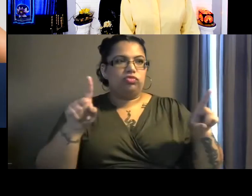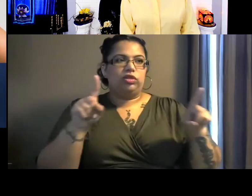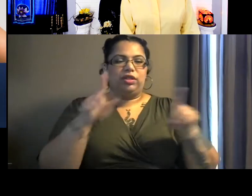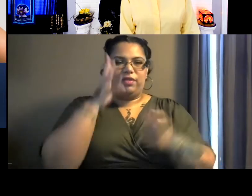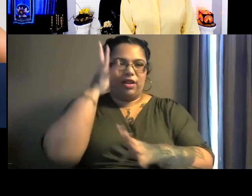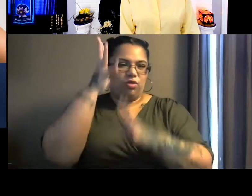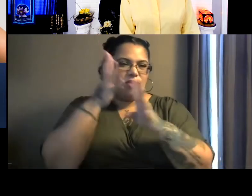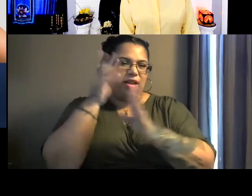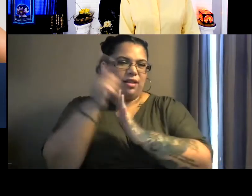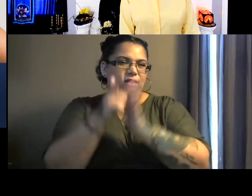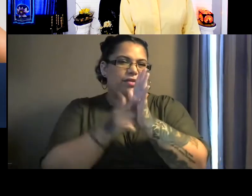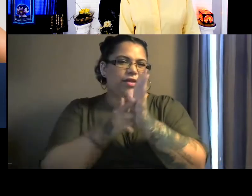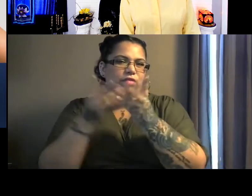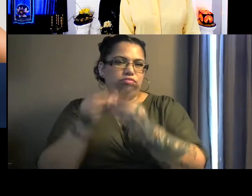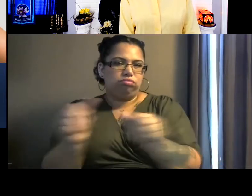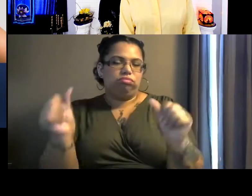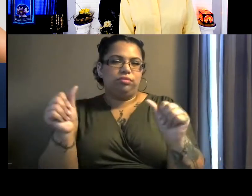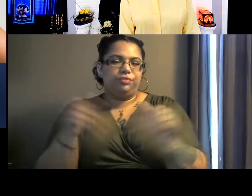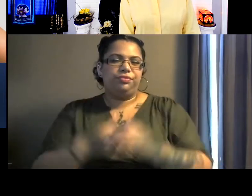solutions.